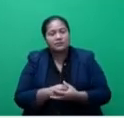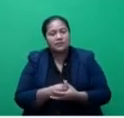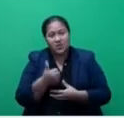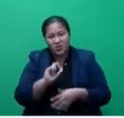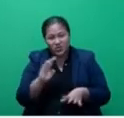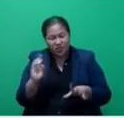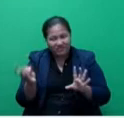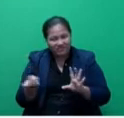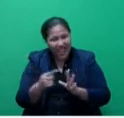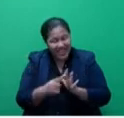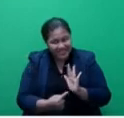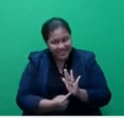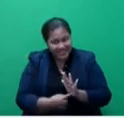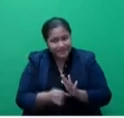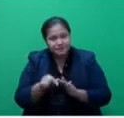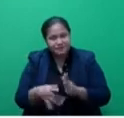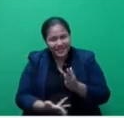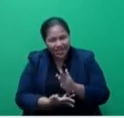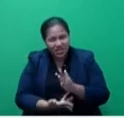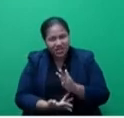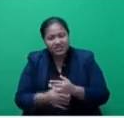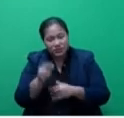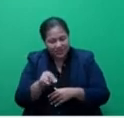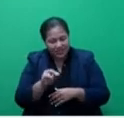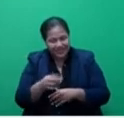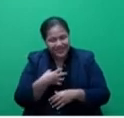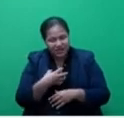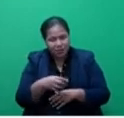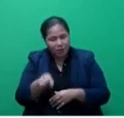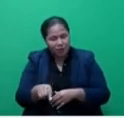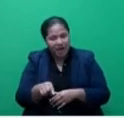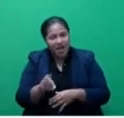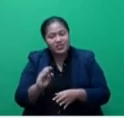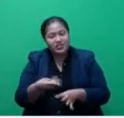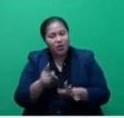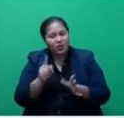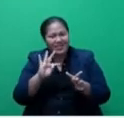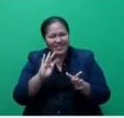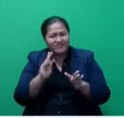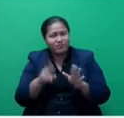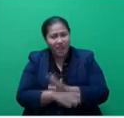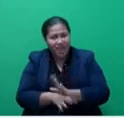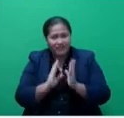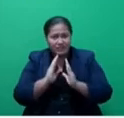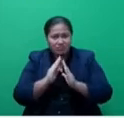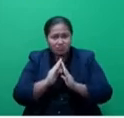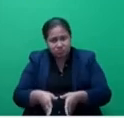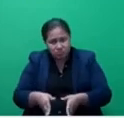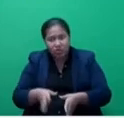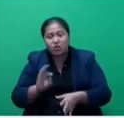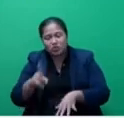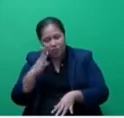private sector in the primary health care needs addressing before the private sector goes into bankruptcy and private health